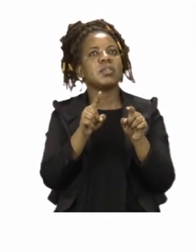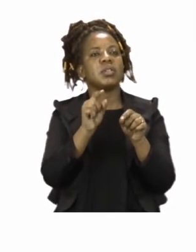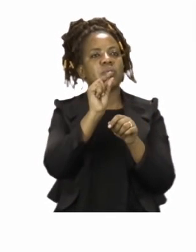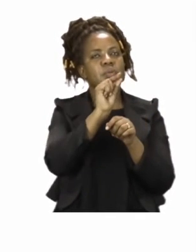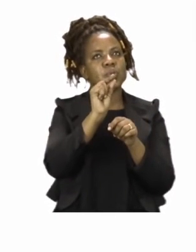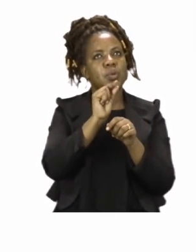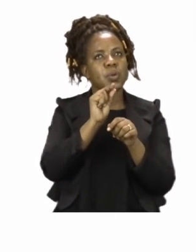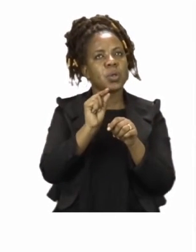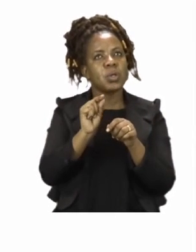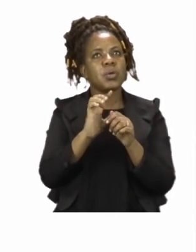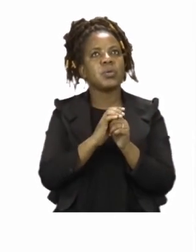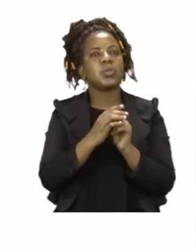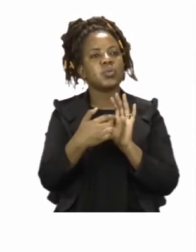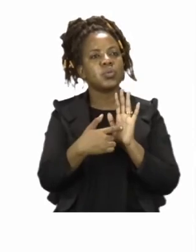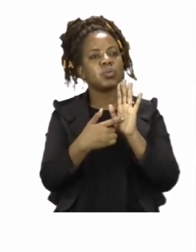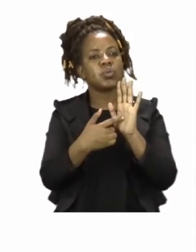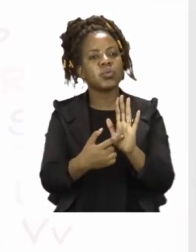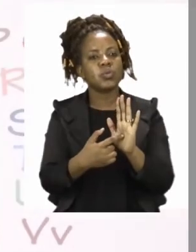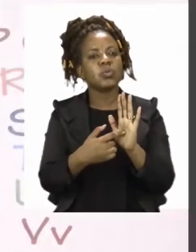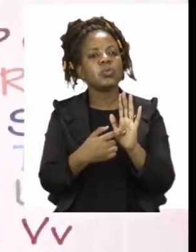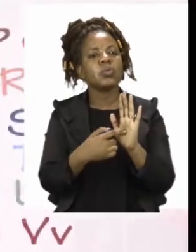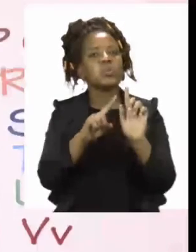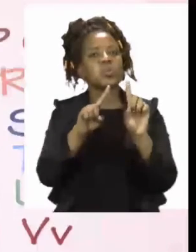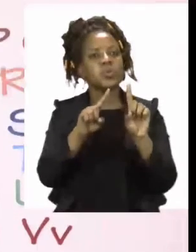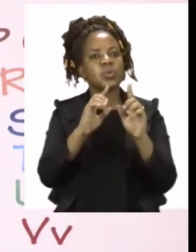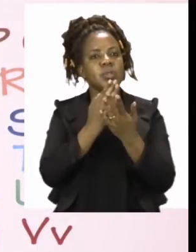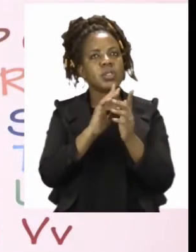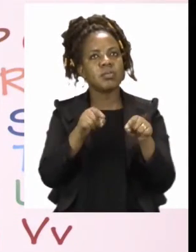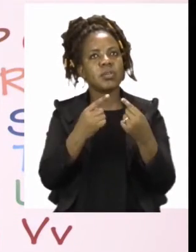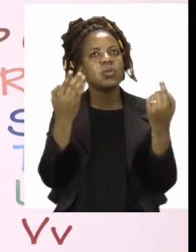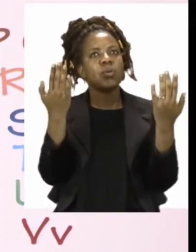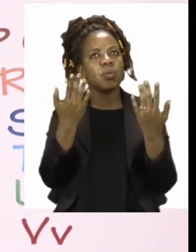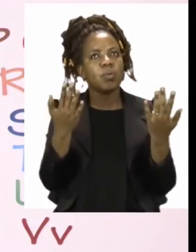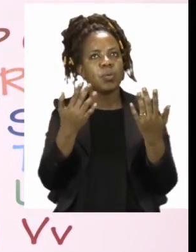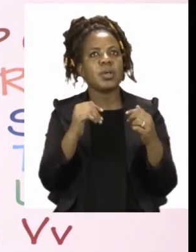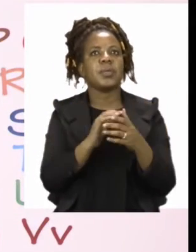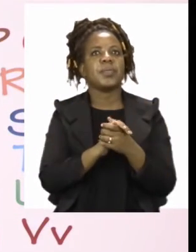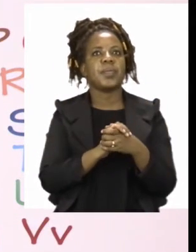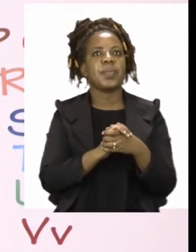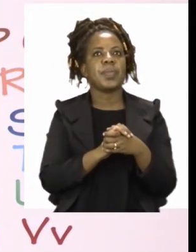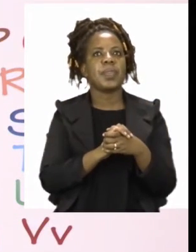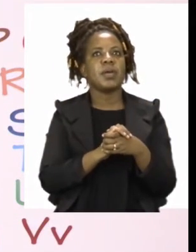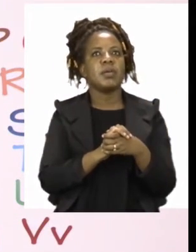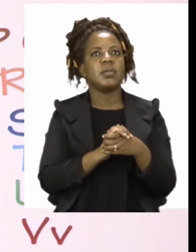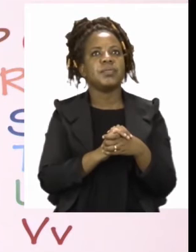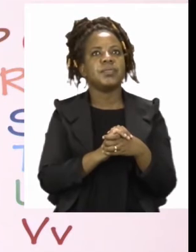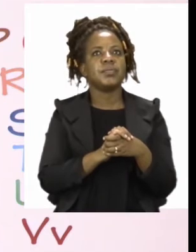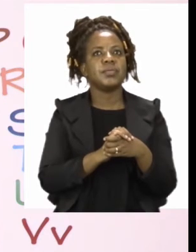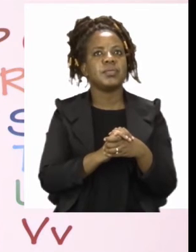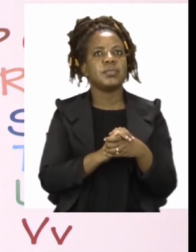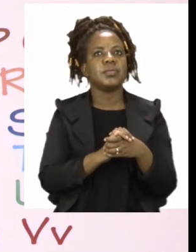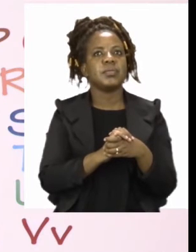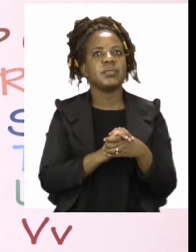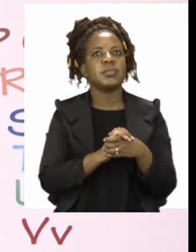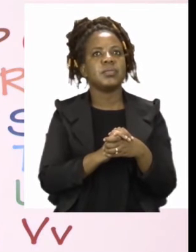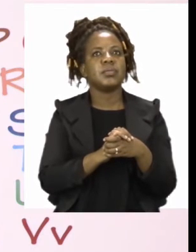in sentences using our friend here, Mr. Lion. Mr. Lion is going to show us what the